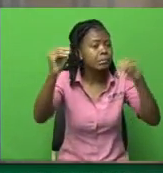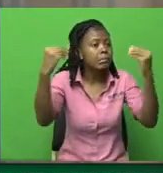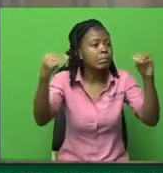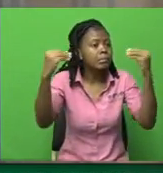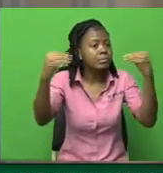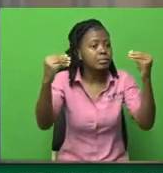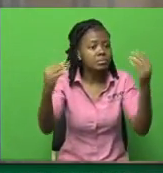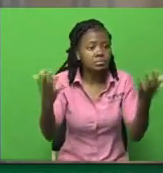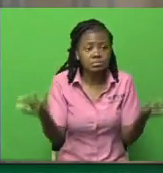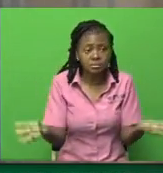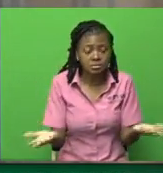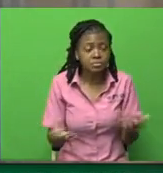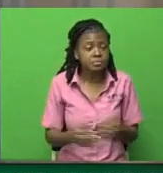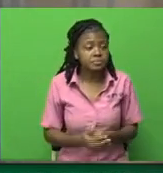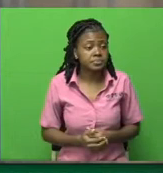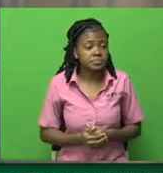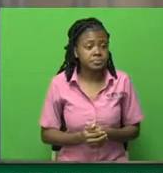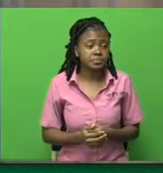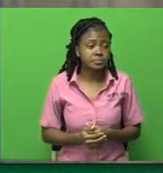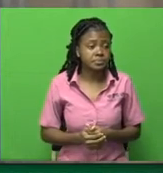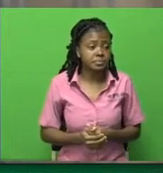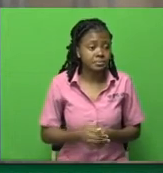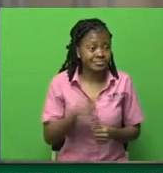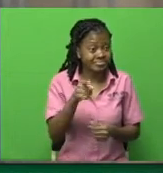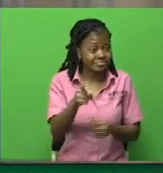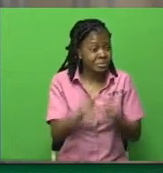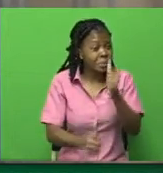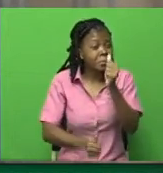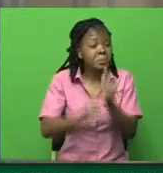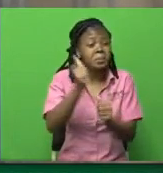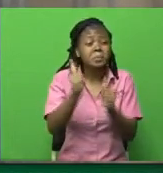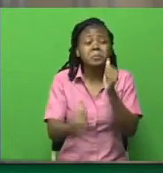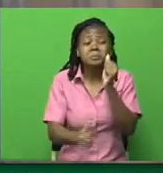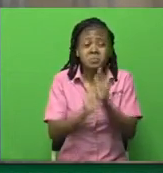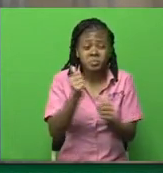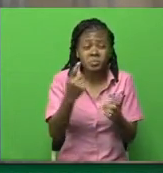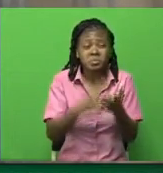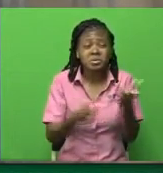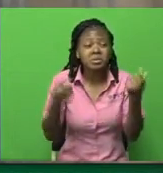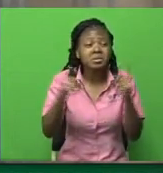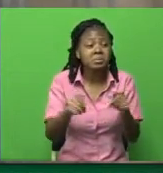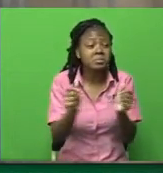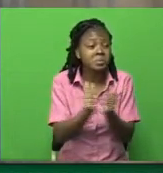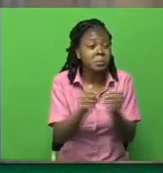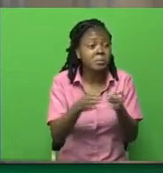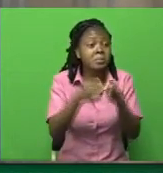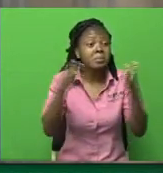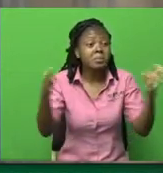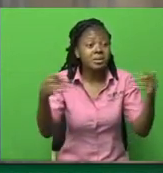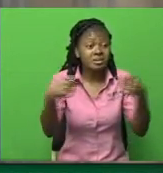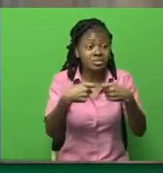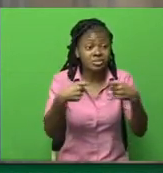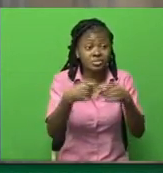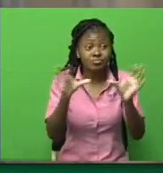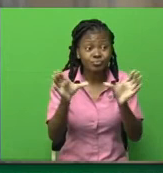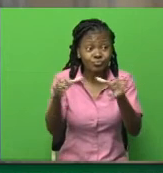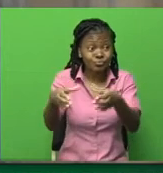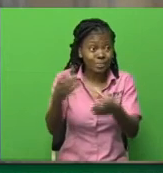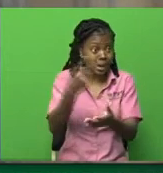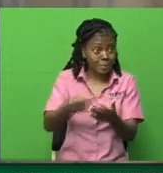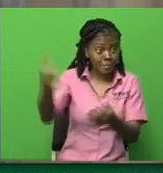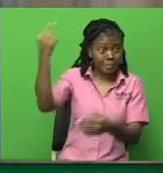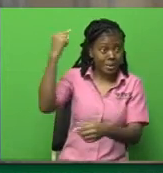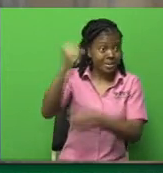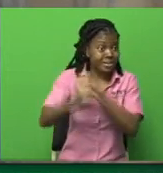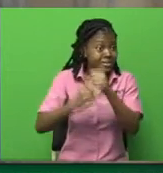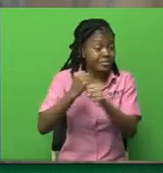government that sums up most of the activities in the public utilities sector over the past year now a